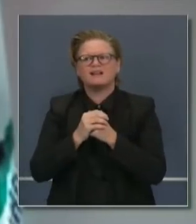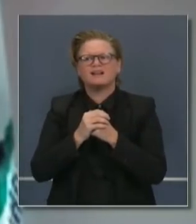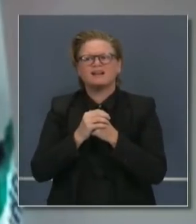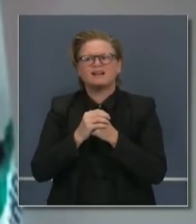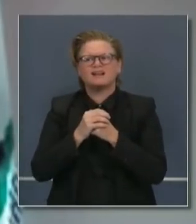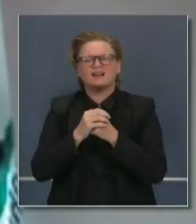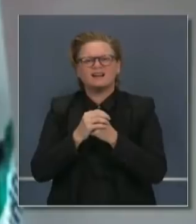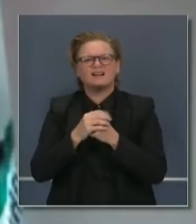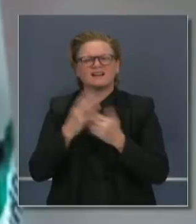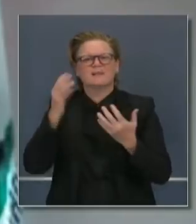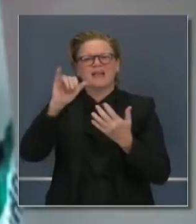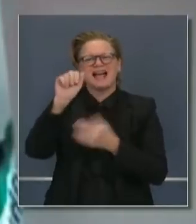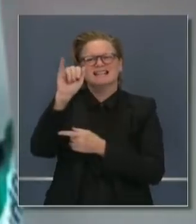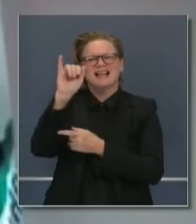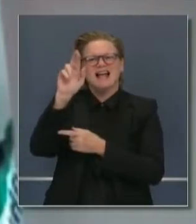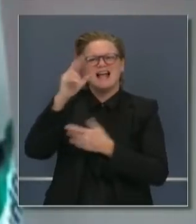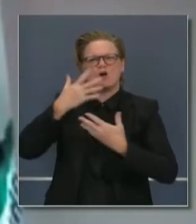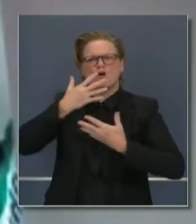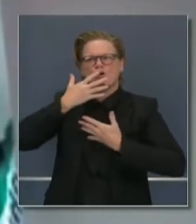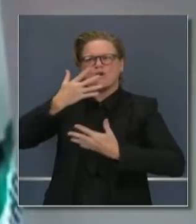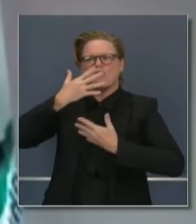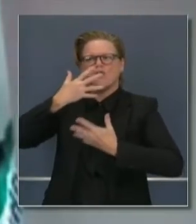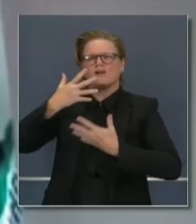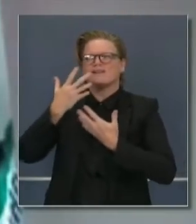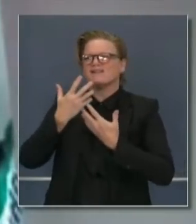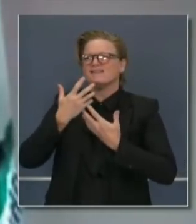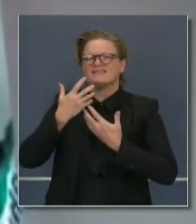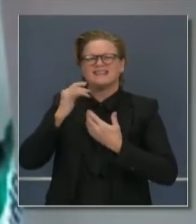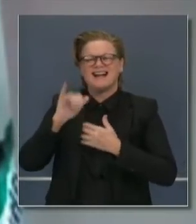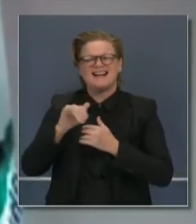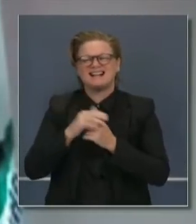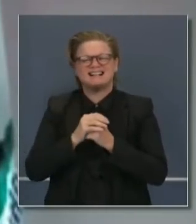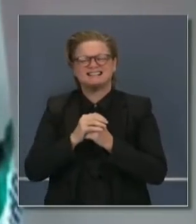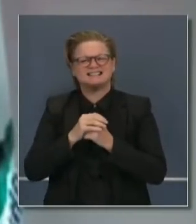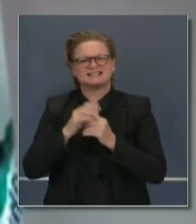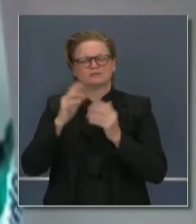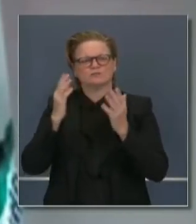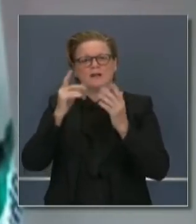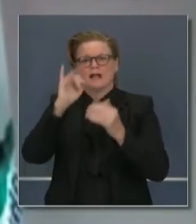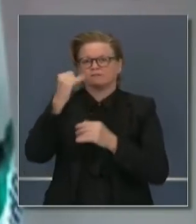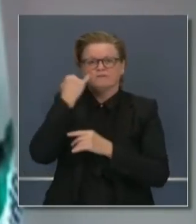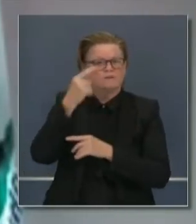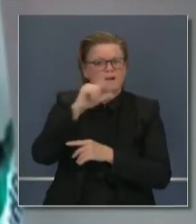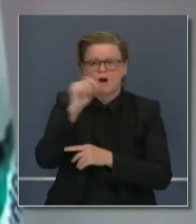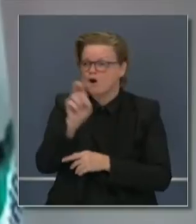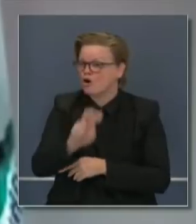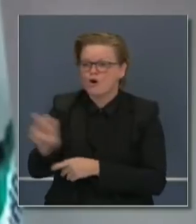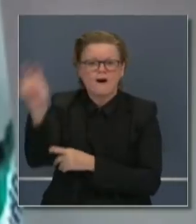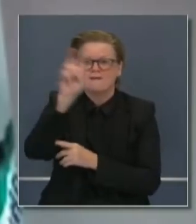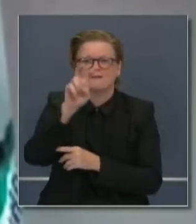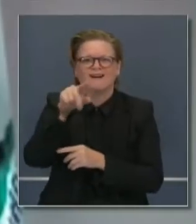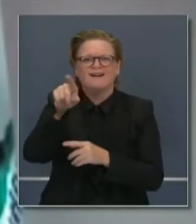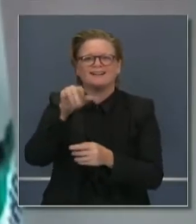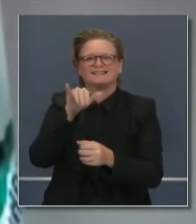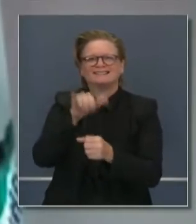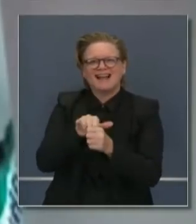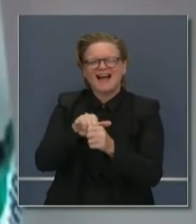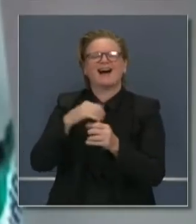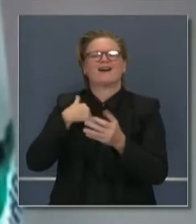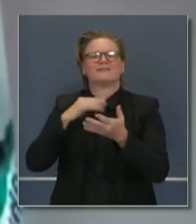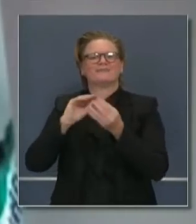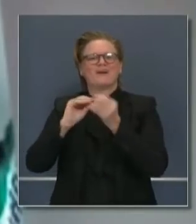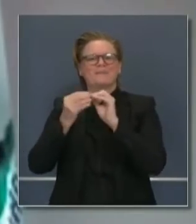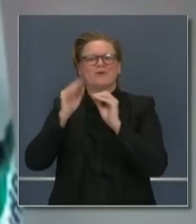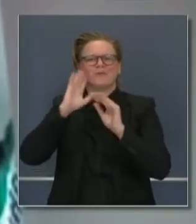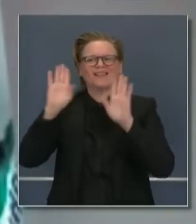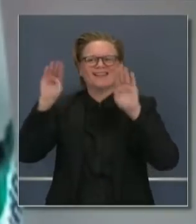keep transmission low and make sure that our travel restriction makes sense. It's part of the regional stay-at-home